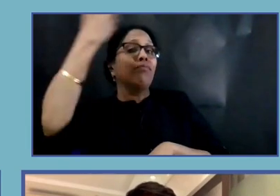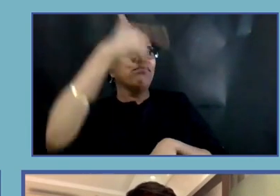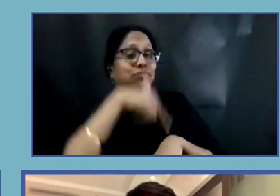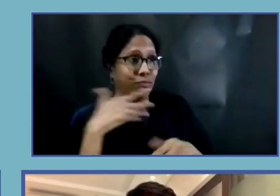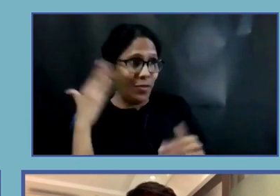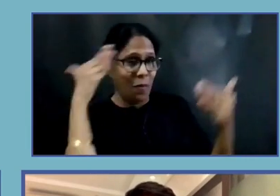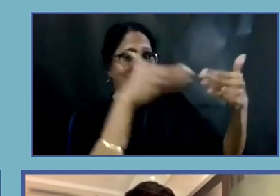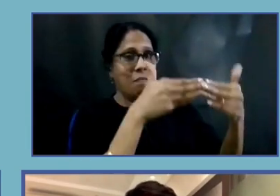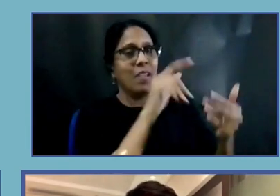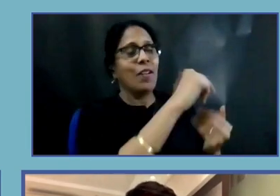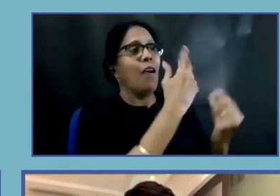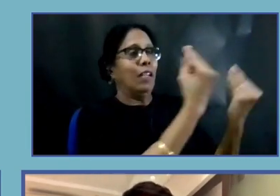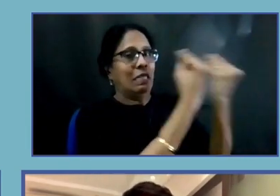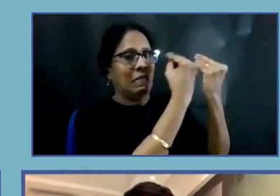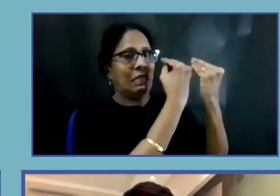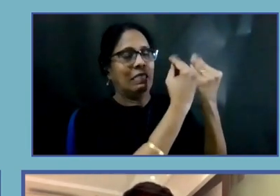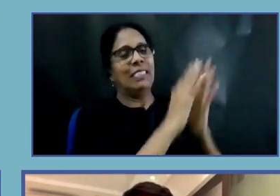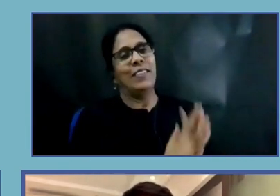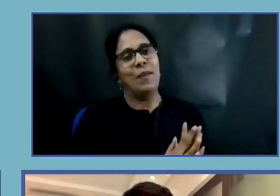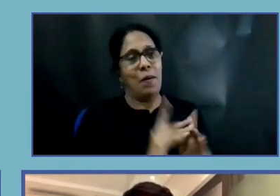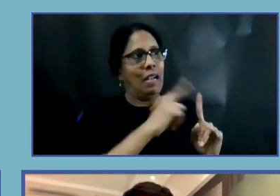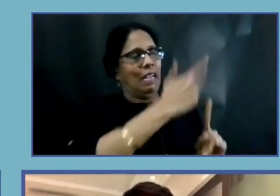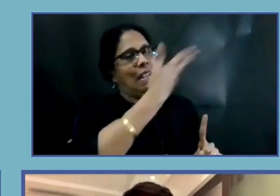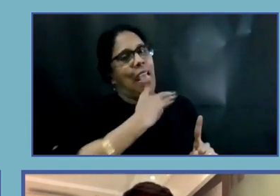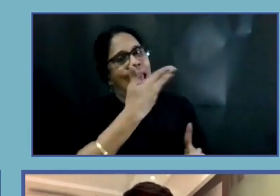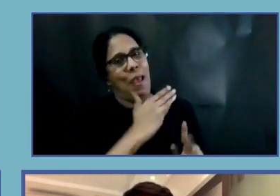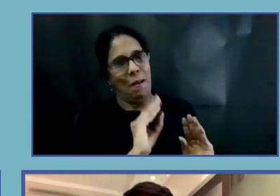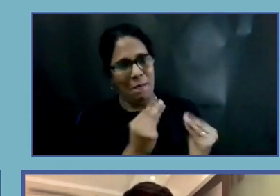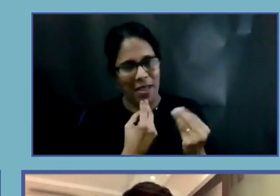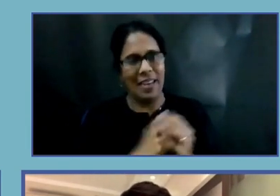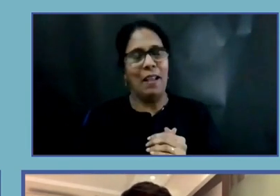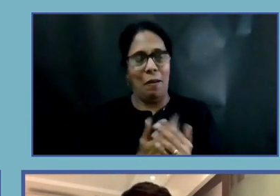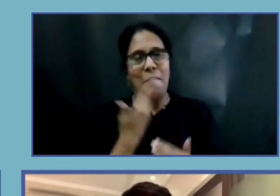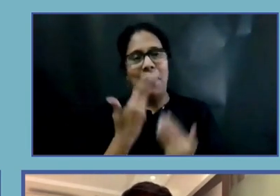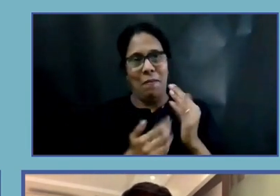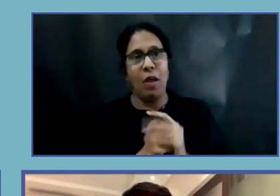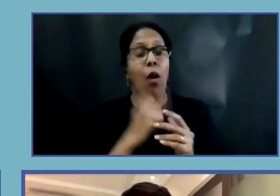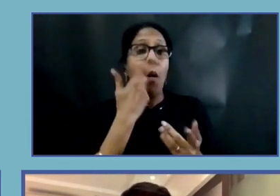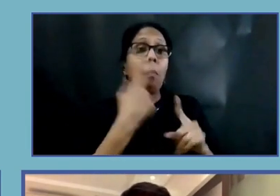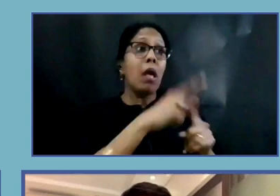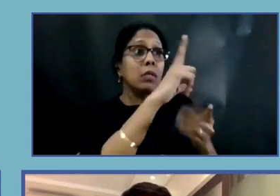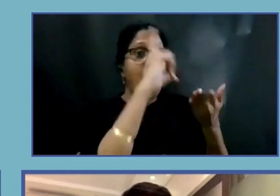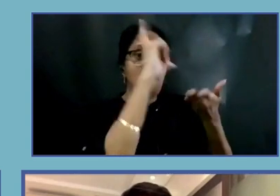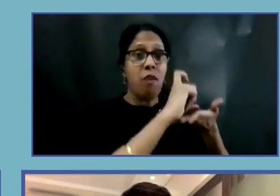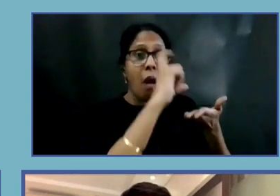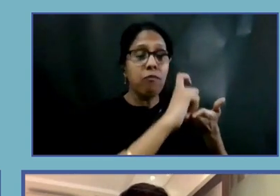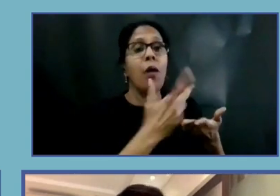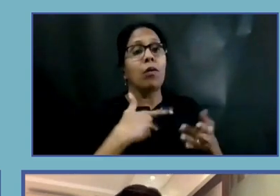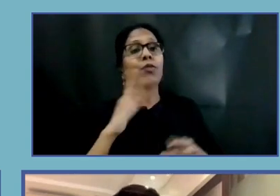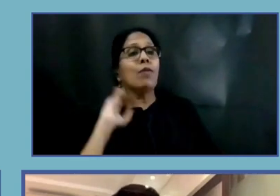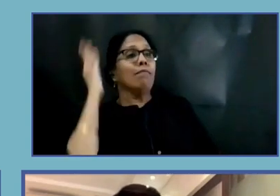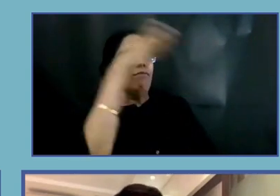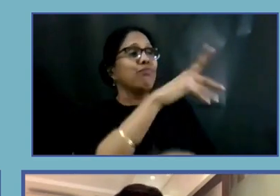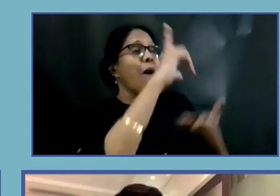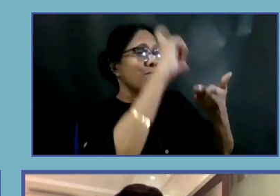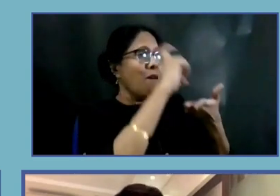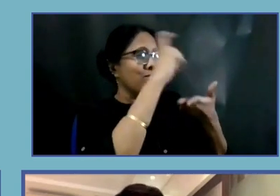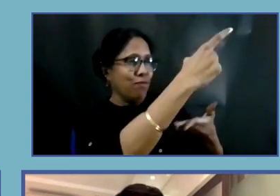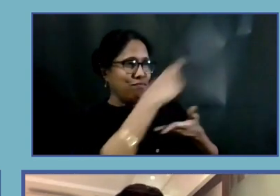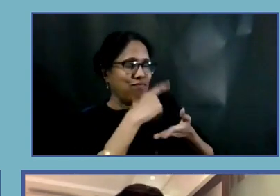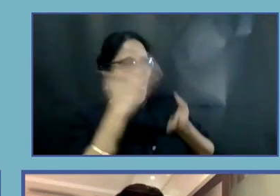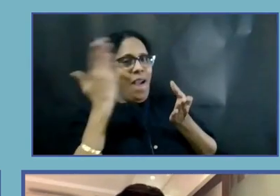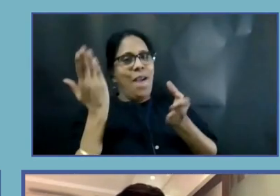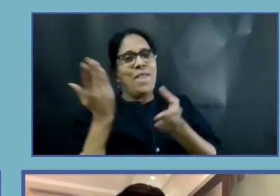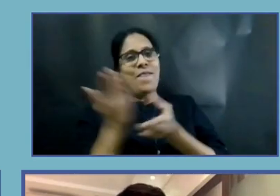lessons. But like you said, you I do you know, photography too. So maybe I'll get some few pictures clicked from you one day.